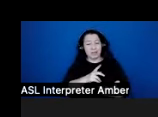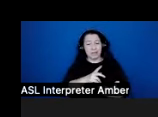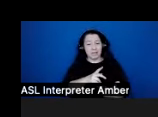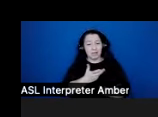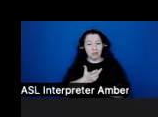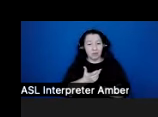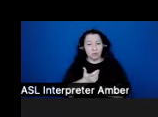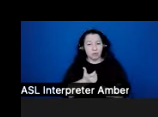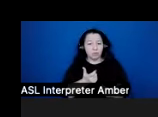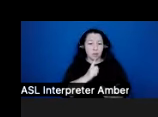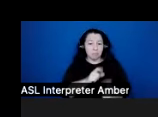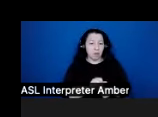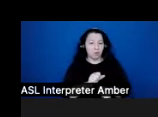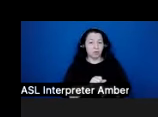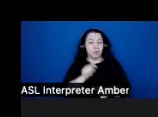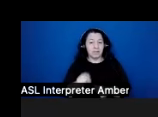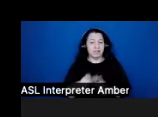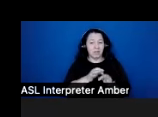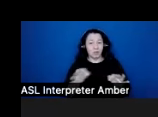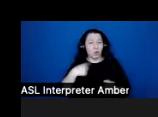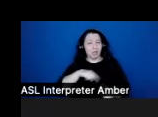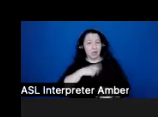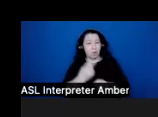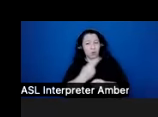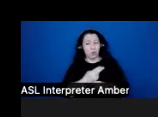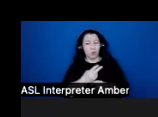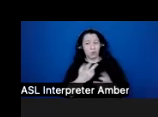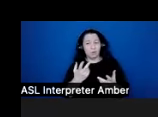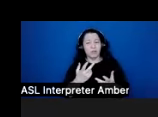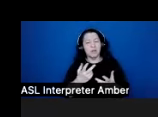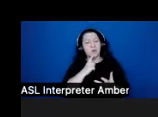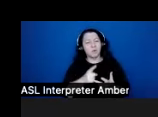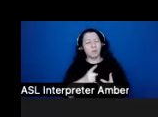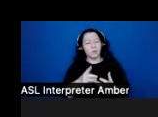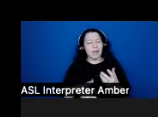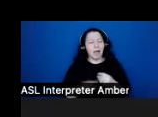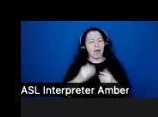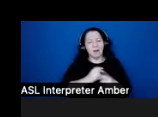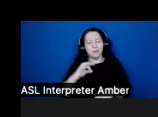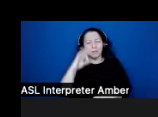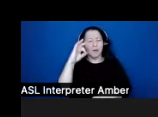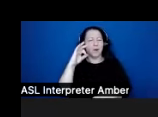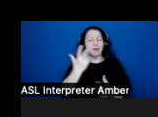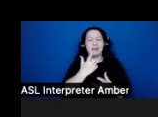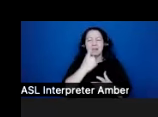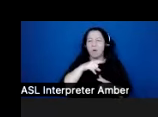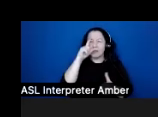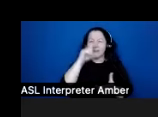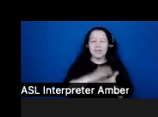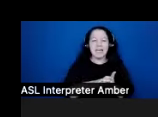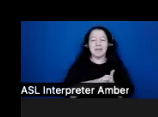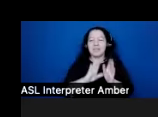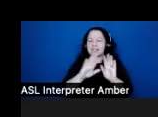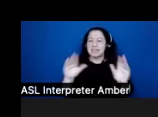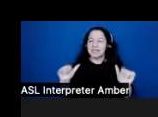words that we use, we dispel those stigmas and stereotypes and myths, and disrupt these processes